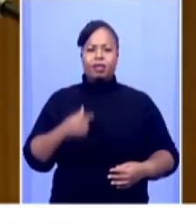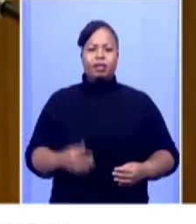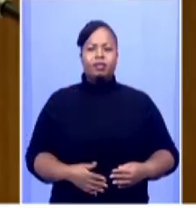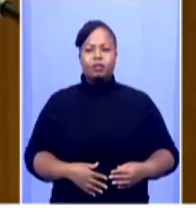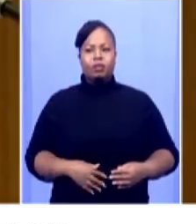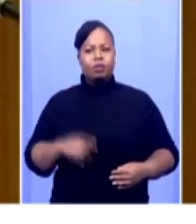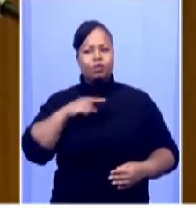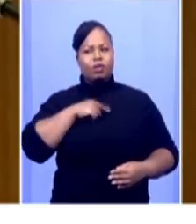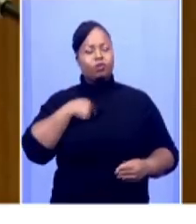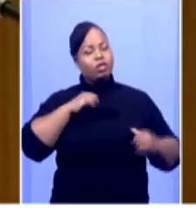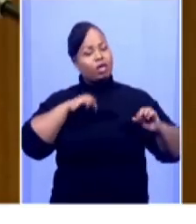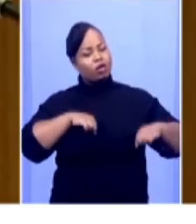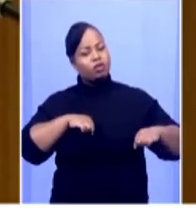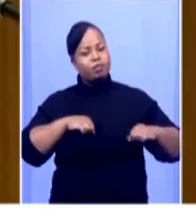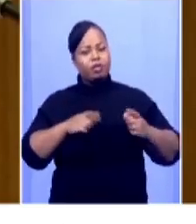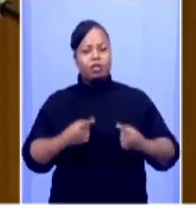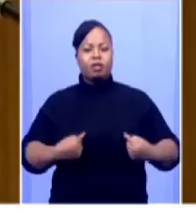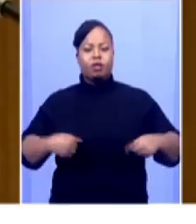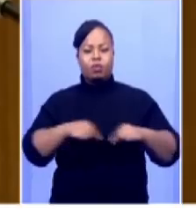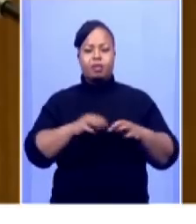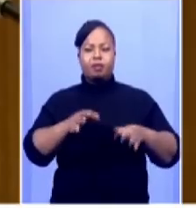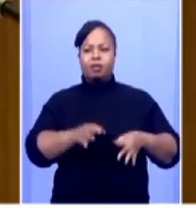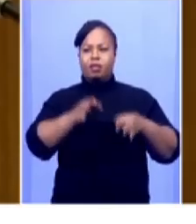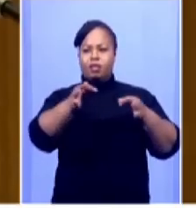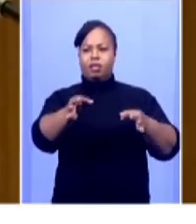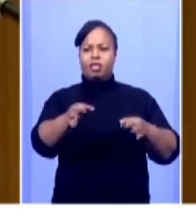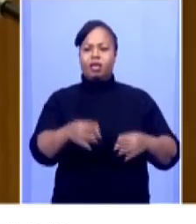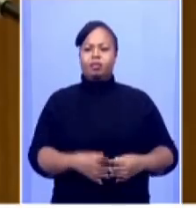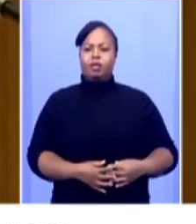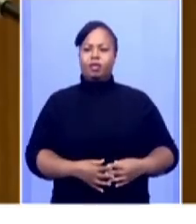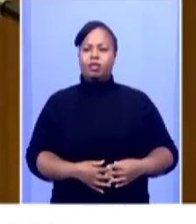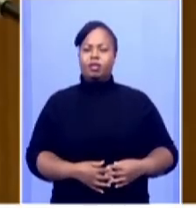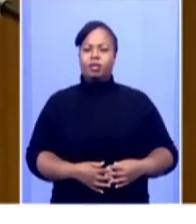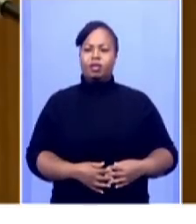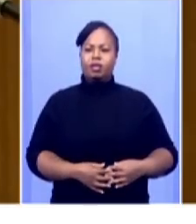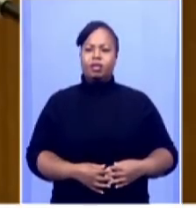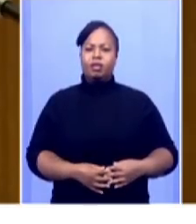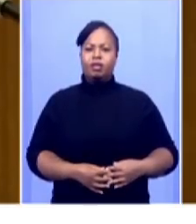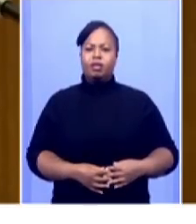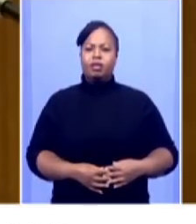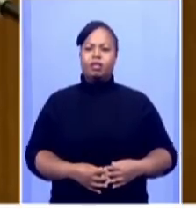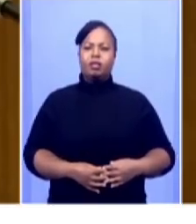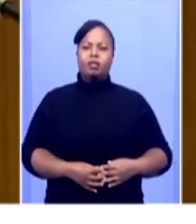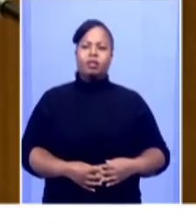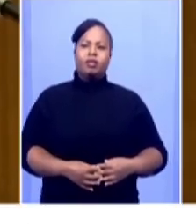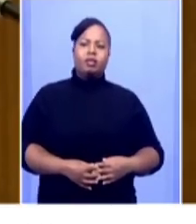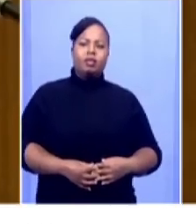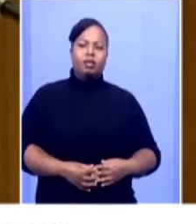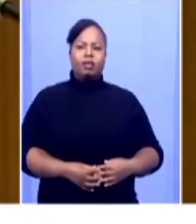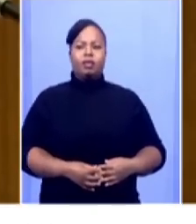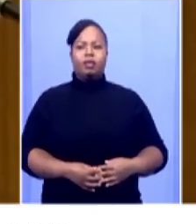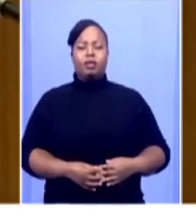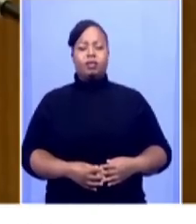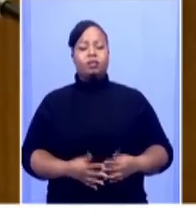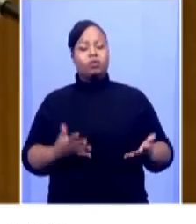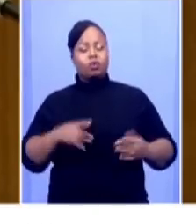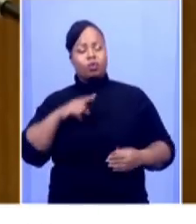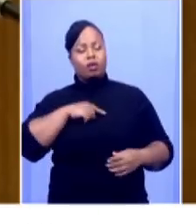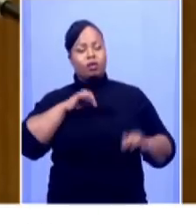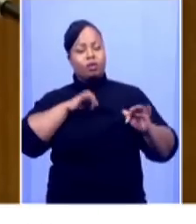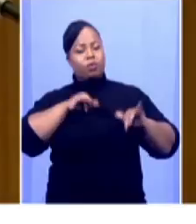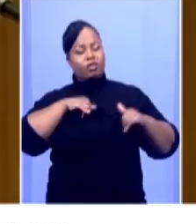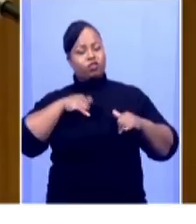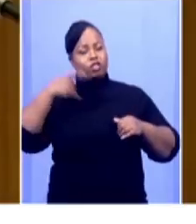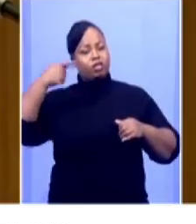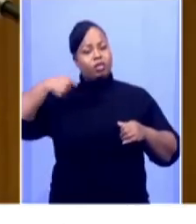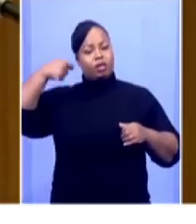agreement that this matter be postponed. whilst awaiting the judgment from